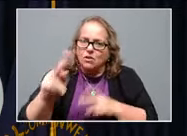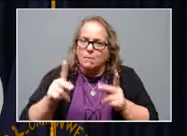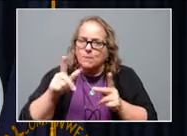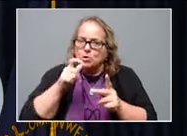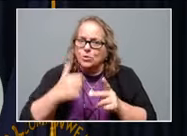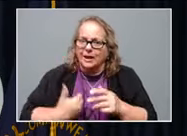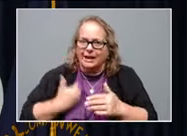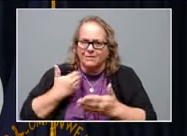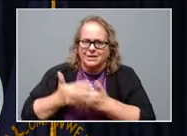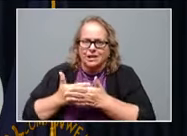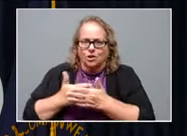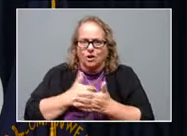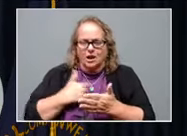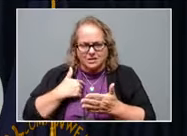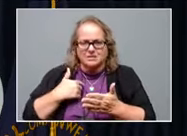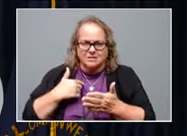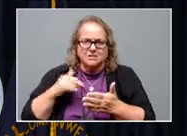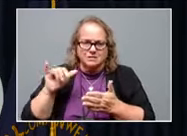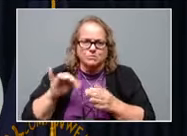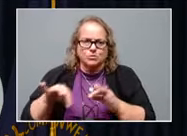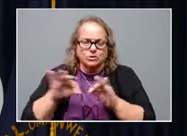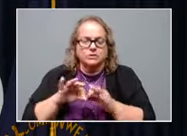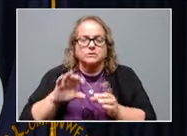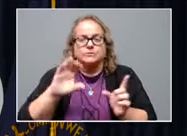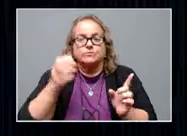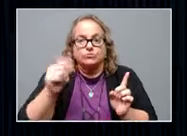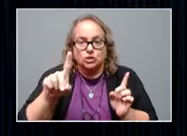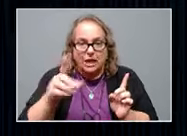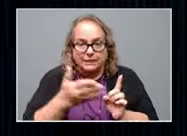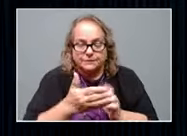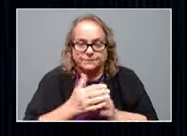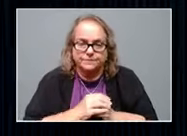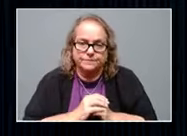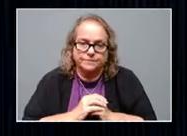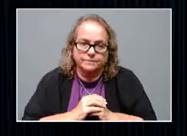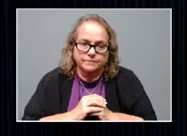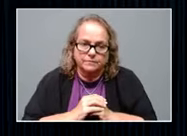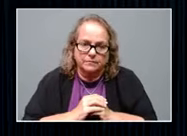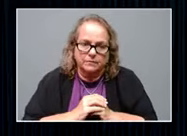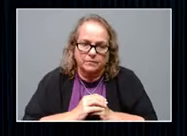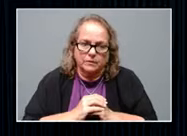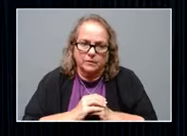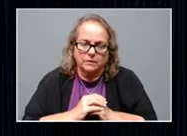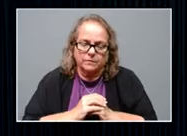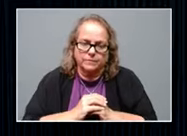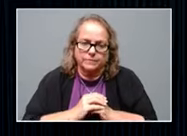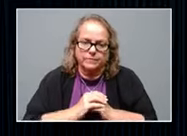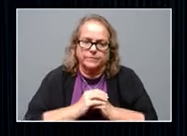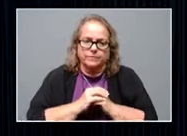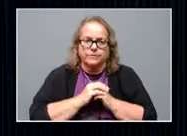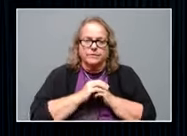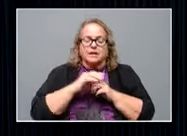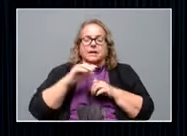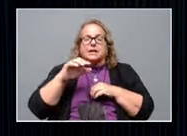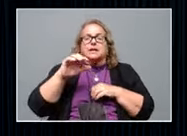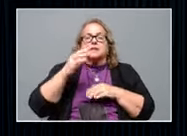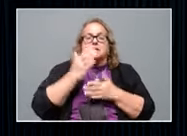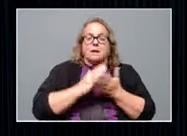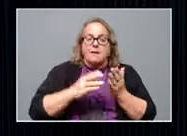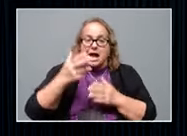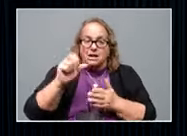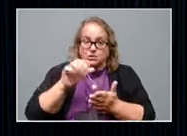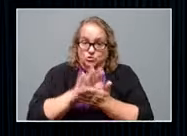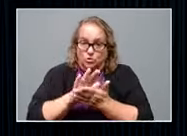us. Chad. Fayette County Schools, they're in the process literally right now of announcing their pilot program for Test to